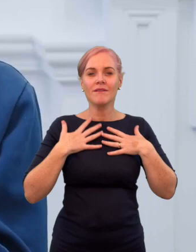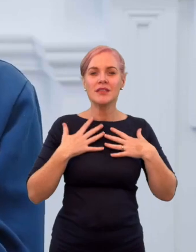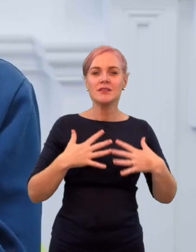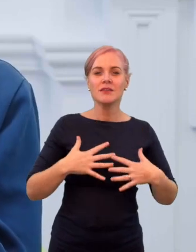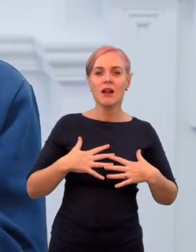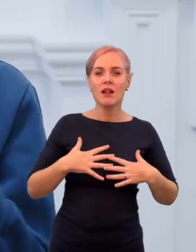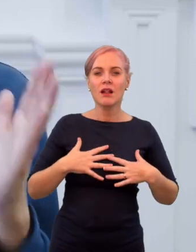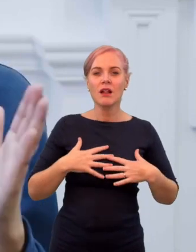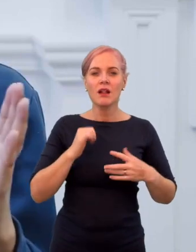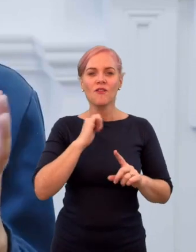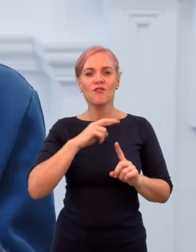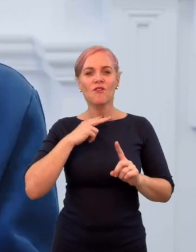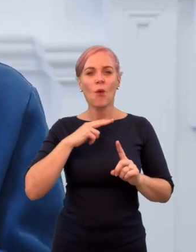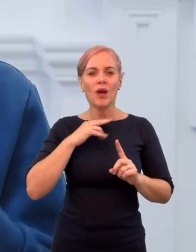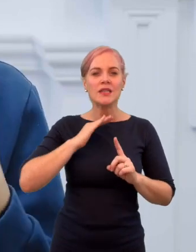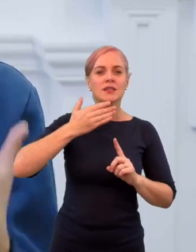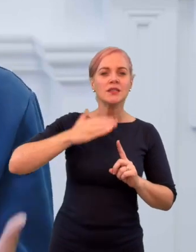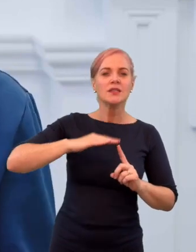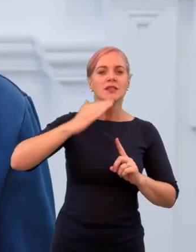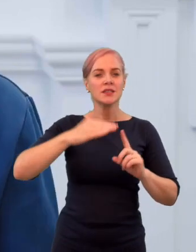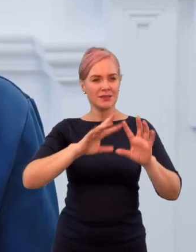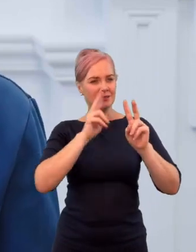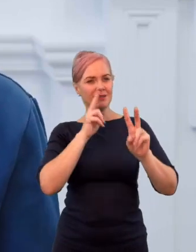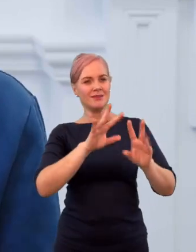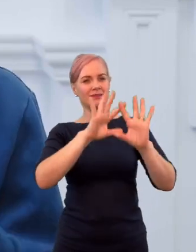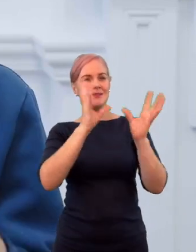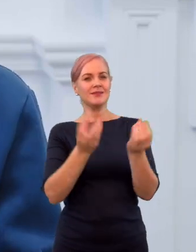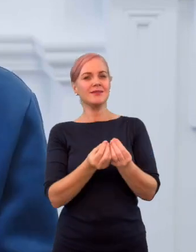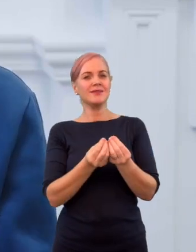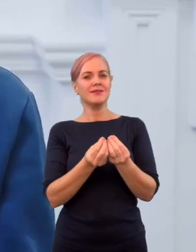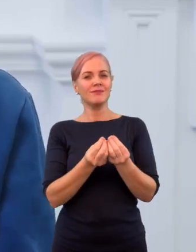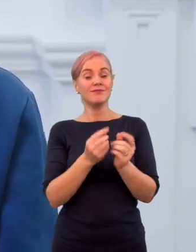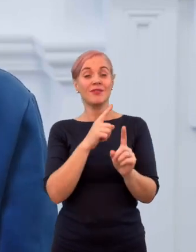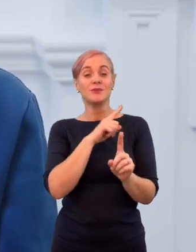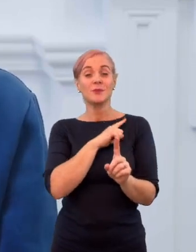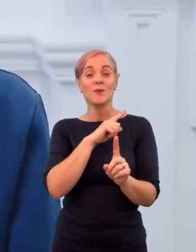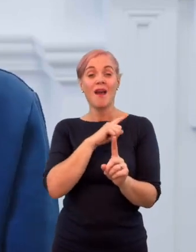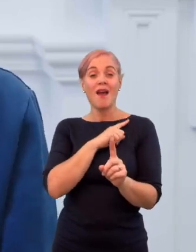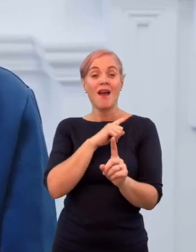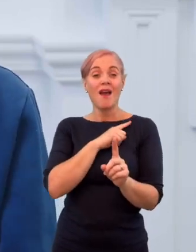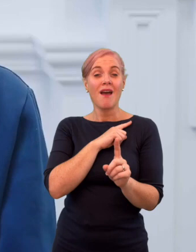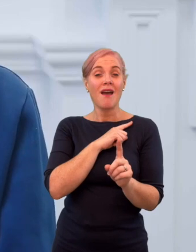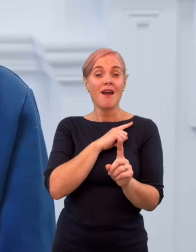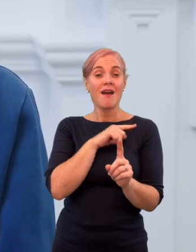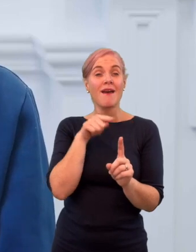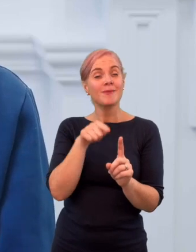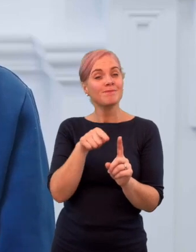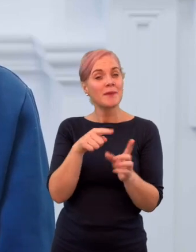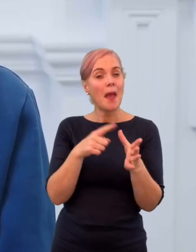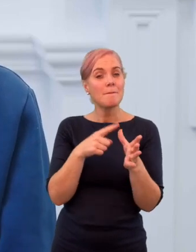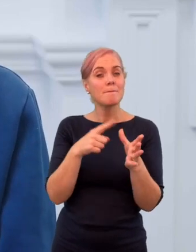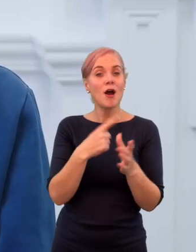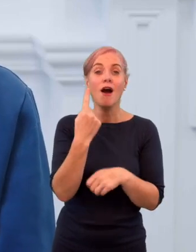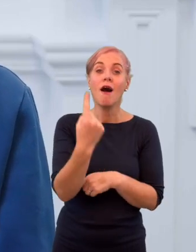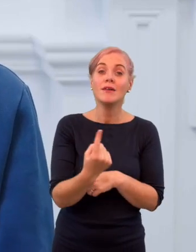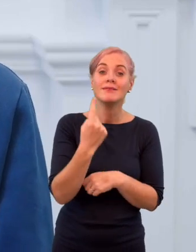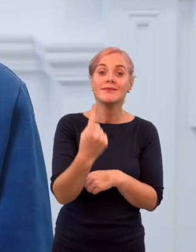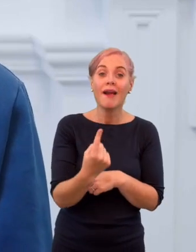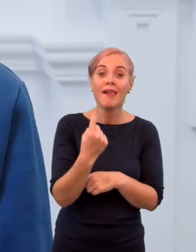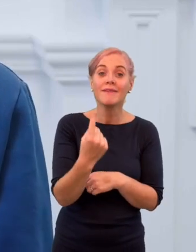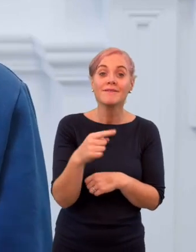you can also see that in their physicalities, their pitch of their voice and all of those elements. I feel like that the reason